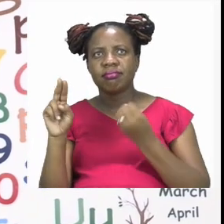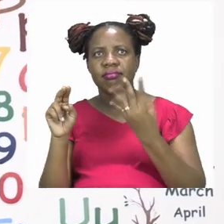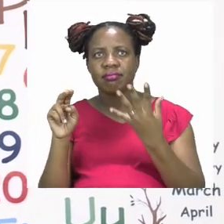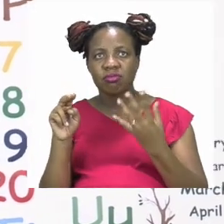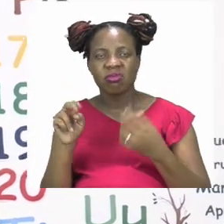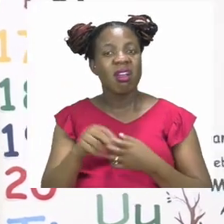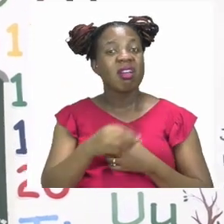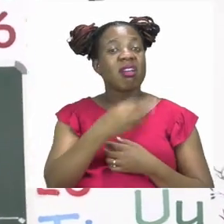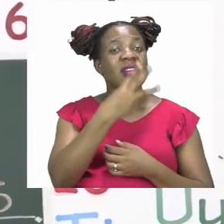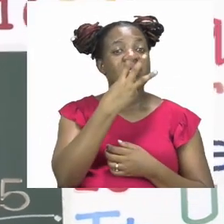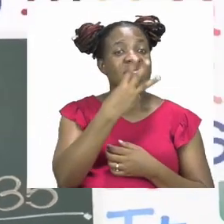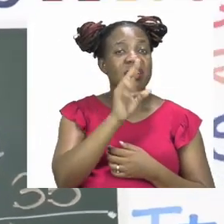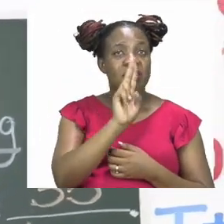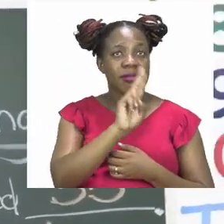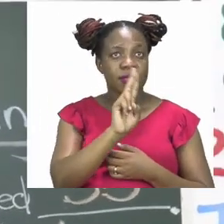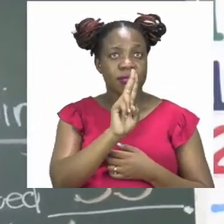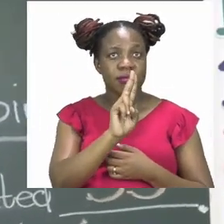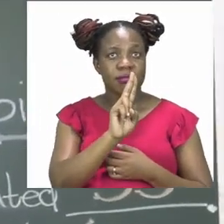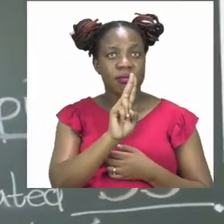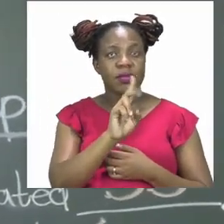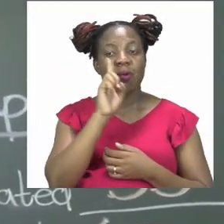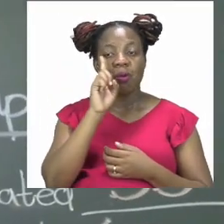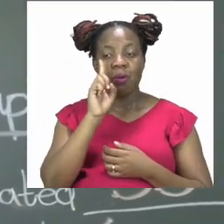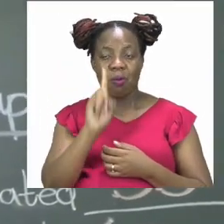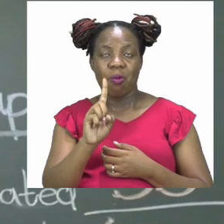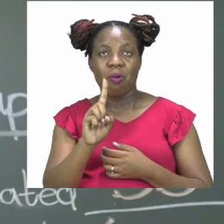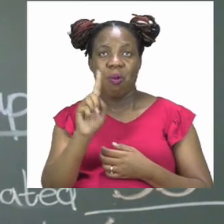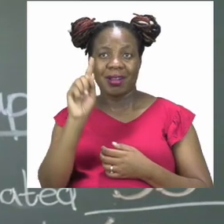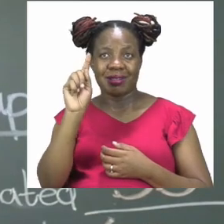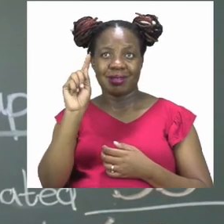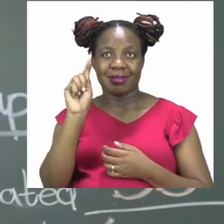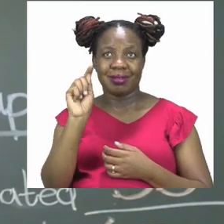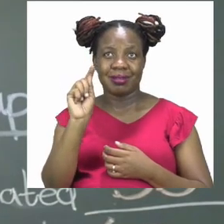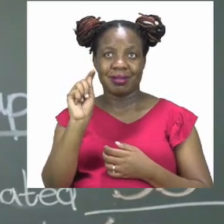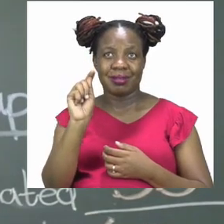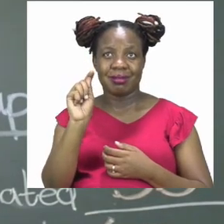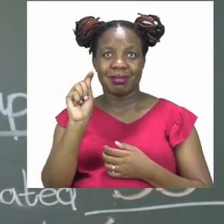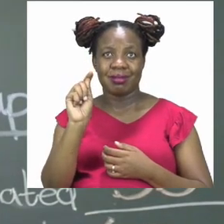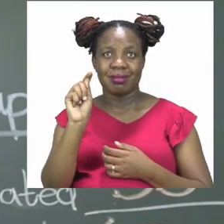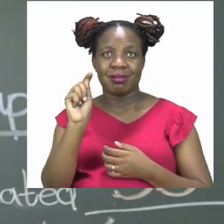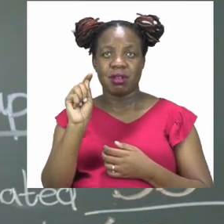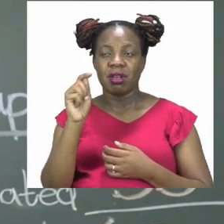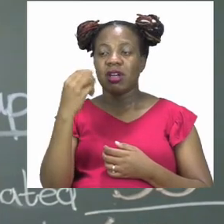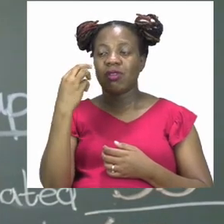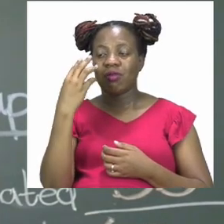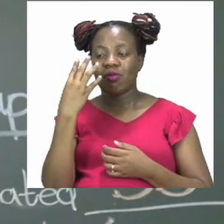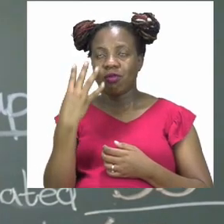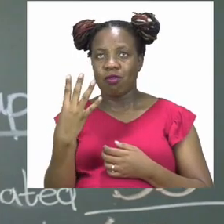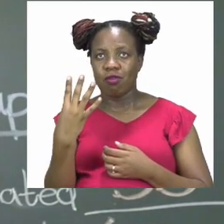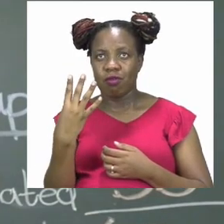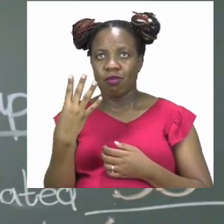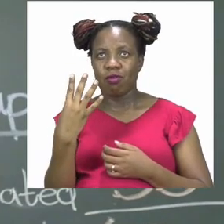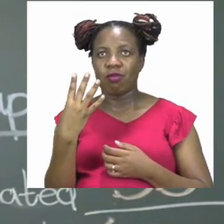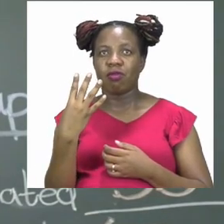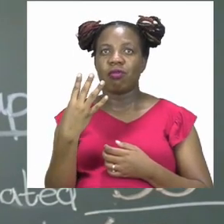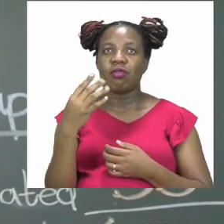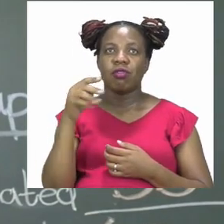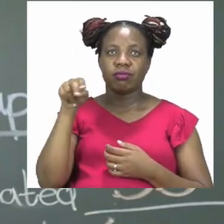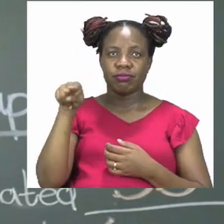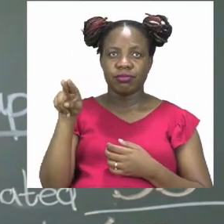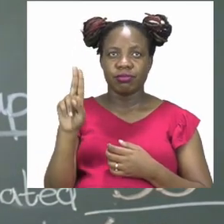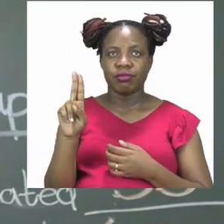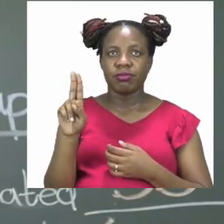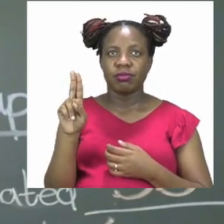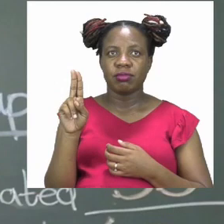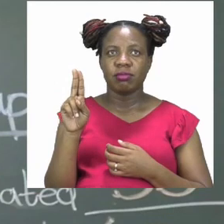3 hundreds, 1 10 and 4 units. So you will see